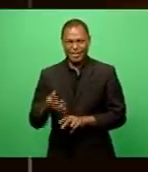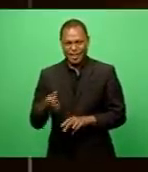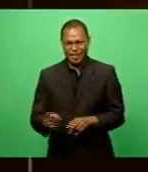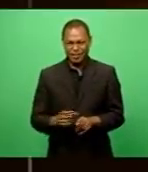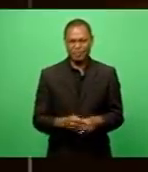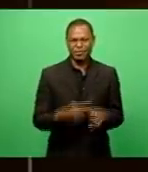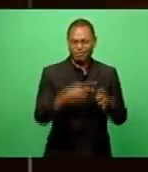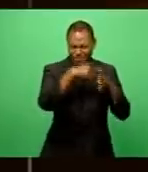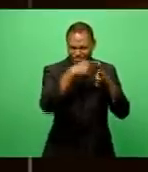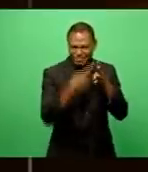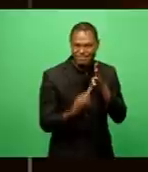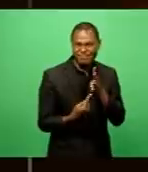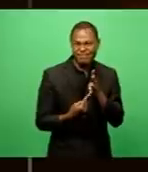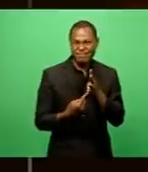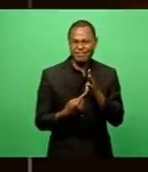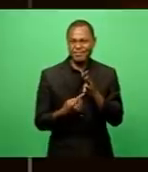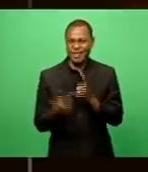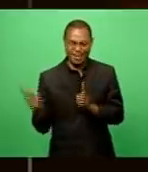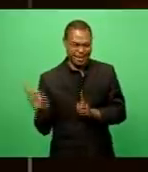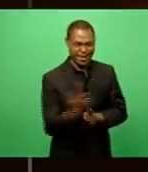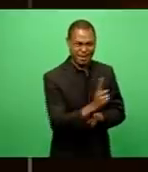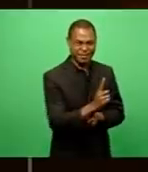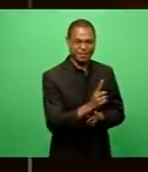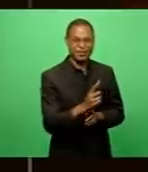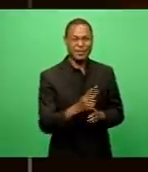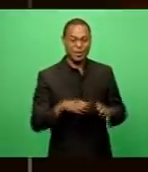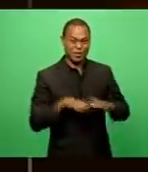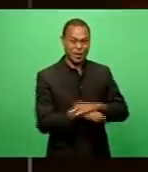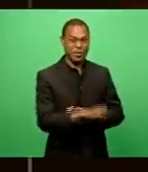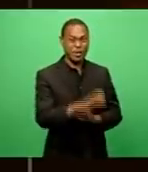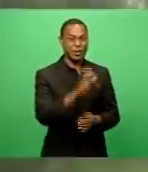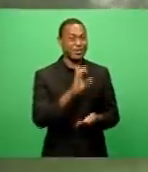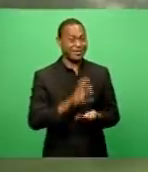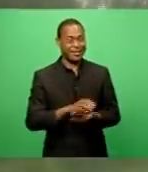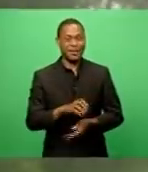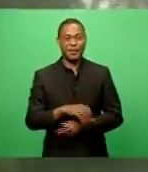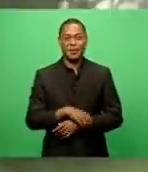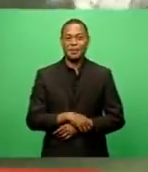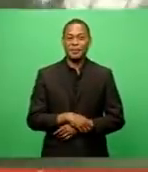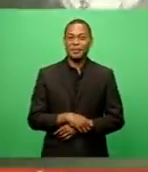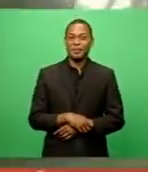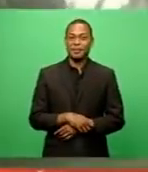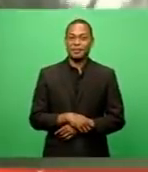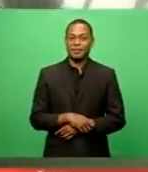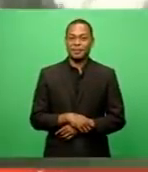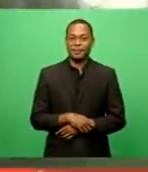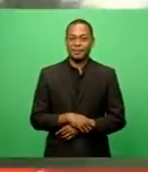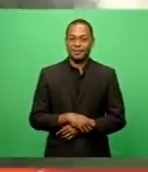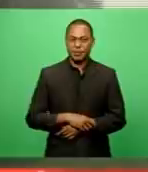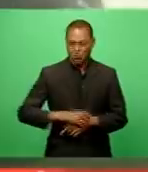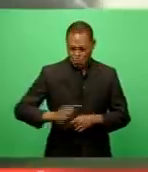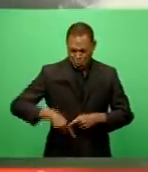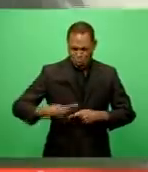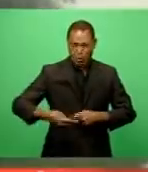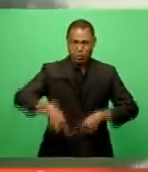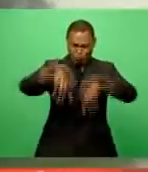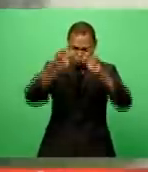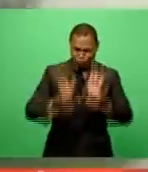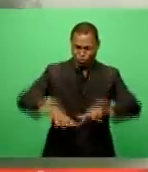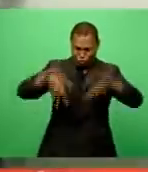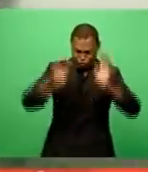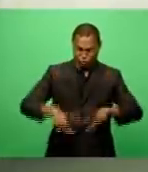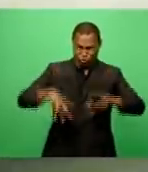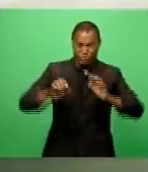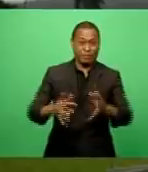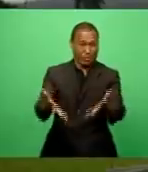and Nanrano. Sainiani Boila reports again. There were continuous heavy rain and strong